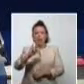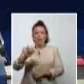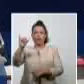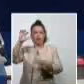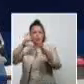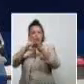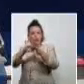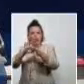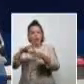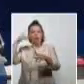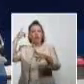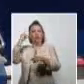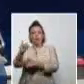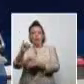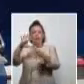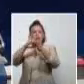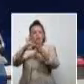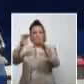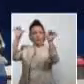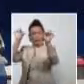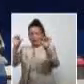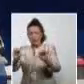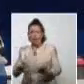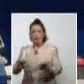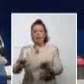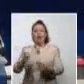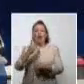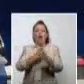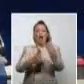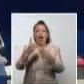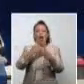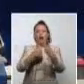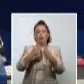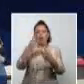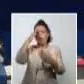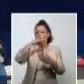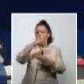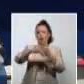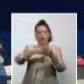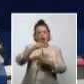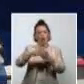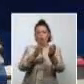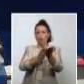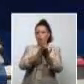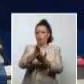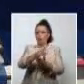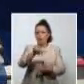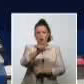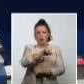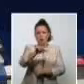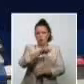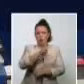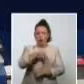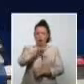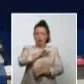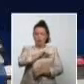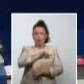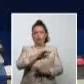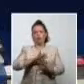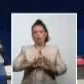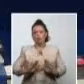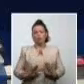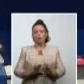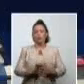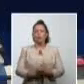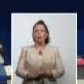who are in critical condition and 6 in serious condition. These are the same patients that were reported